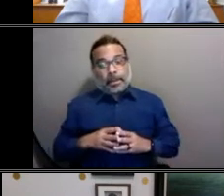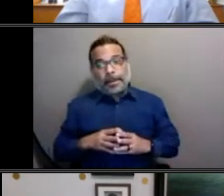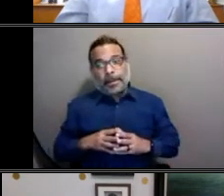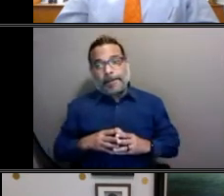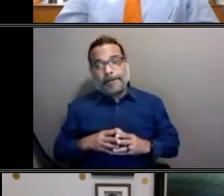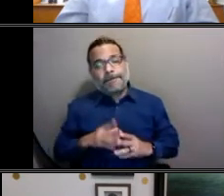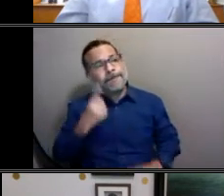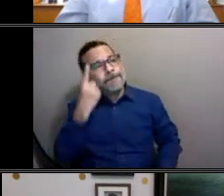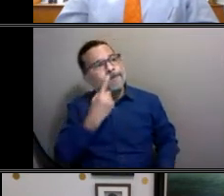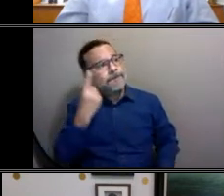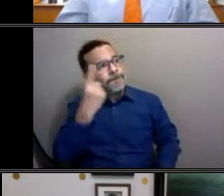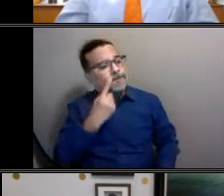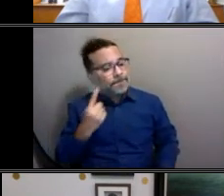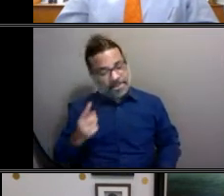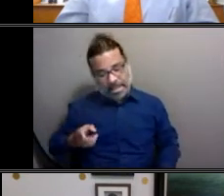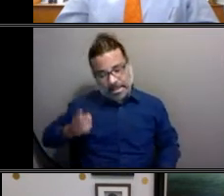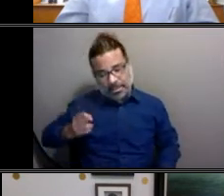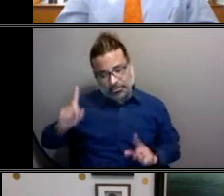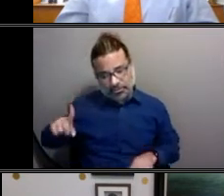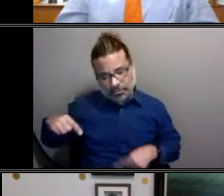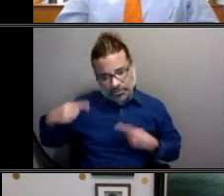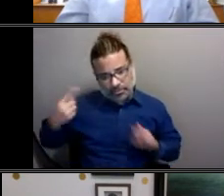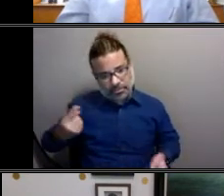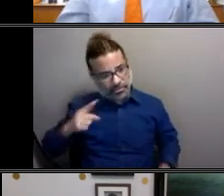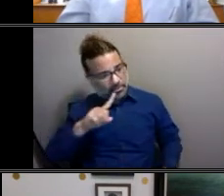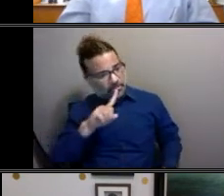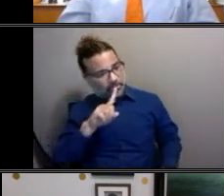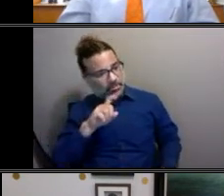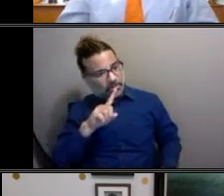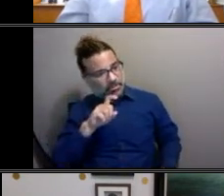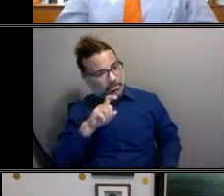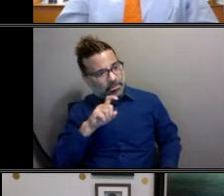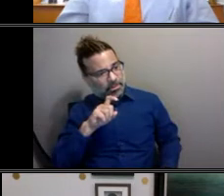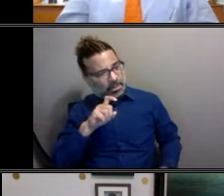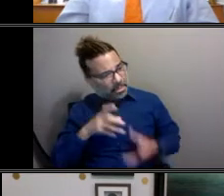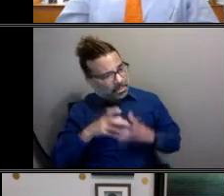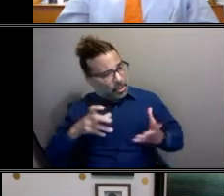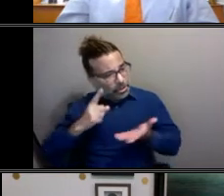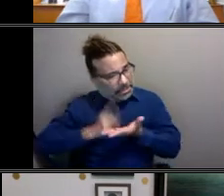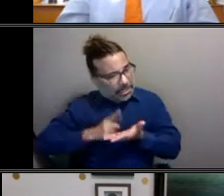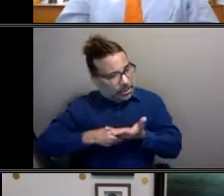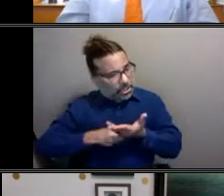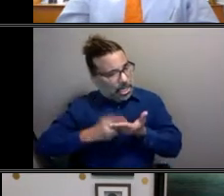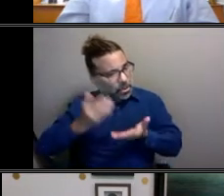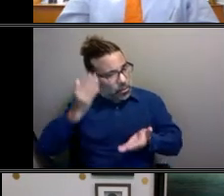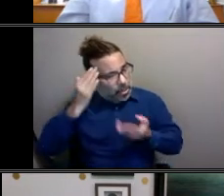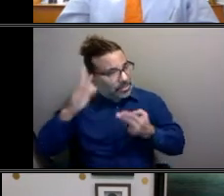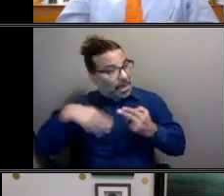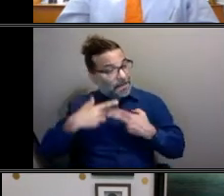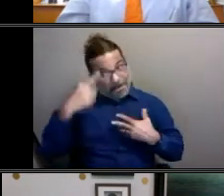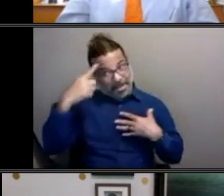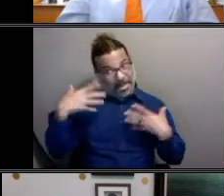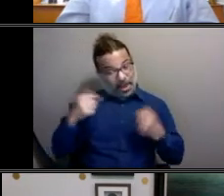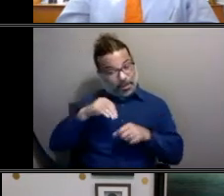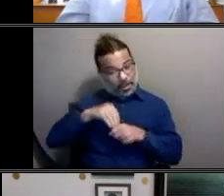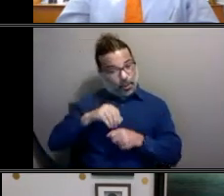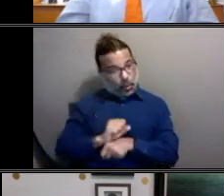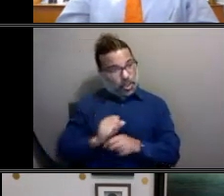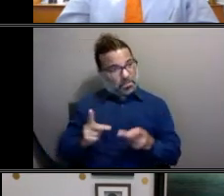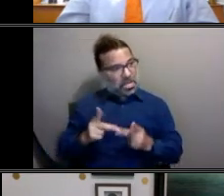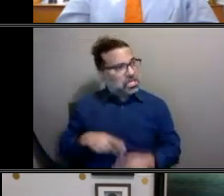wonder if in the history of work, has there ever been this much conversation and awareness about mental health in the workplace? I don't think